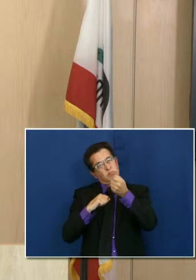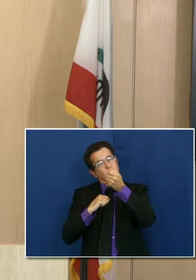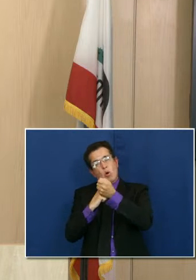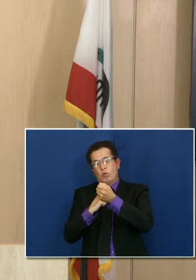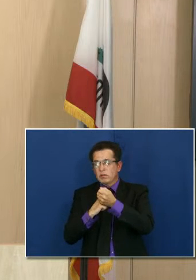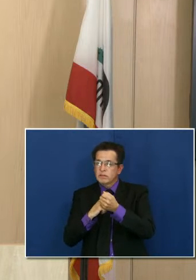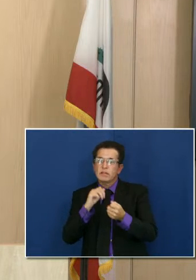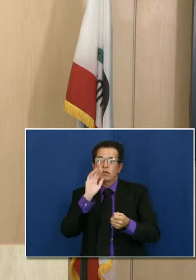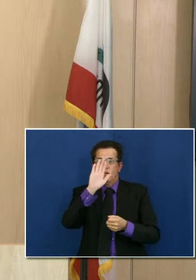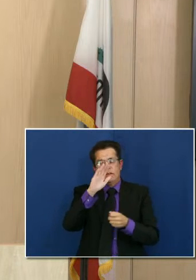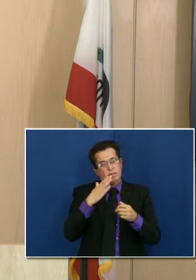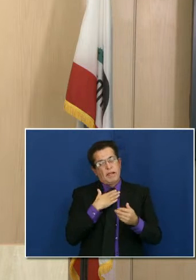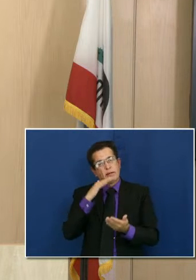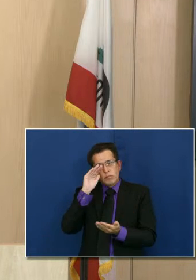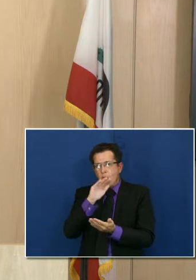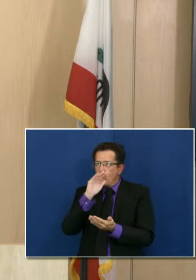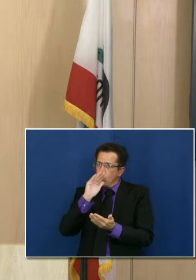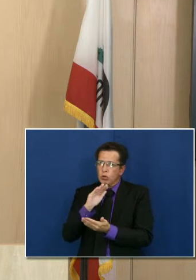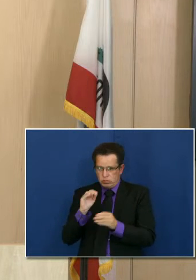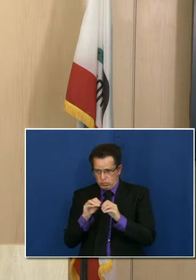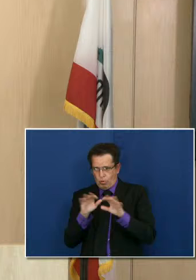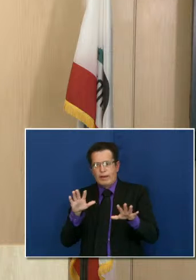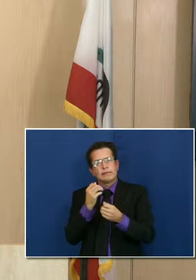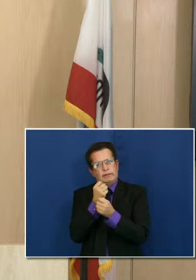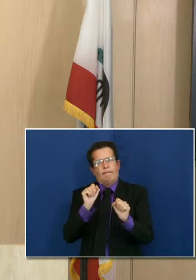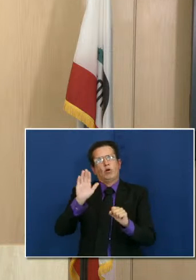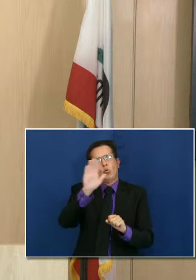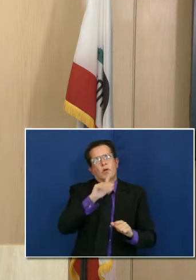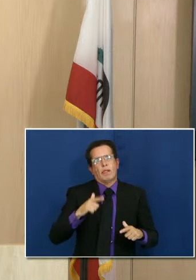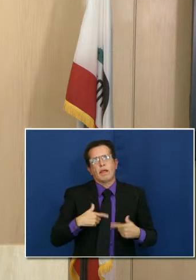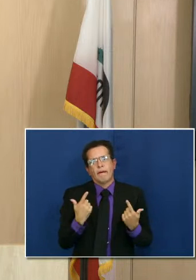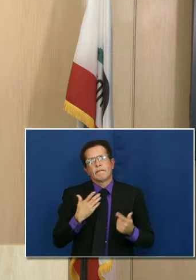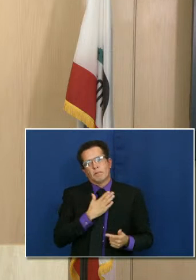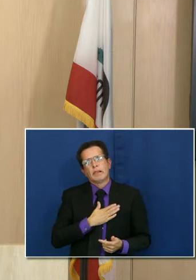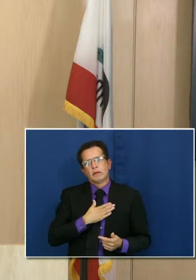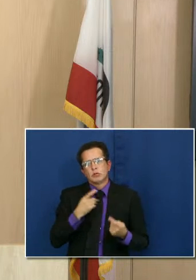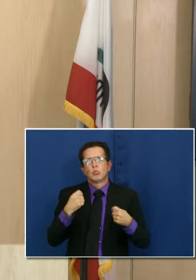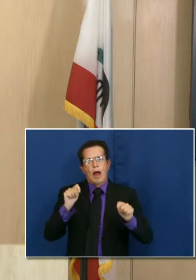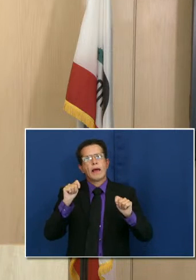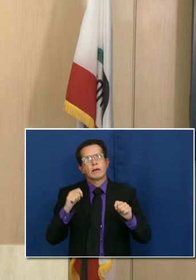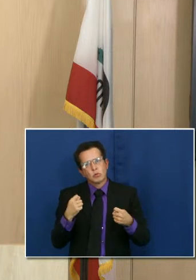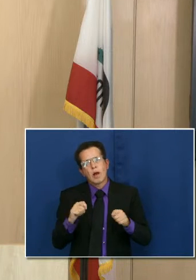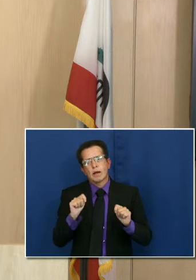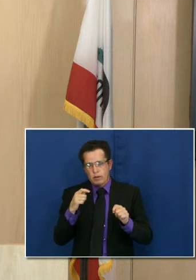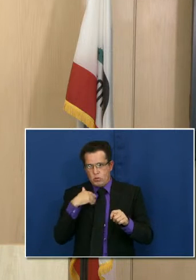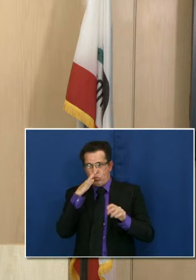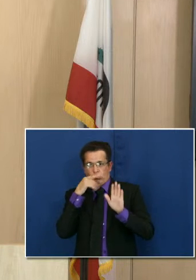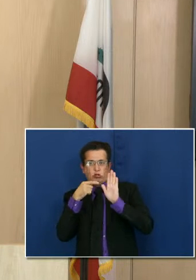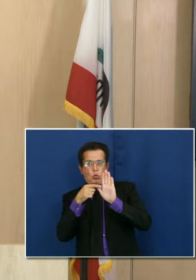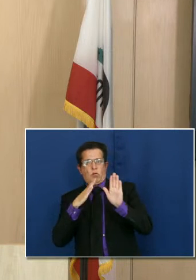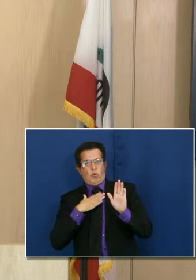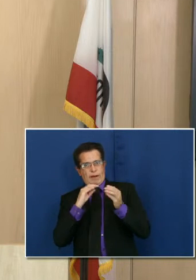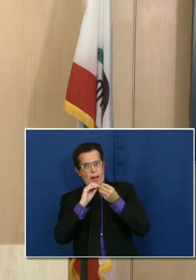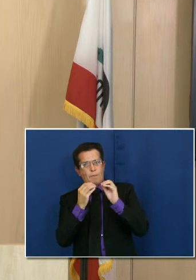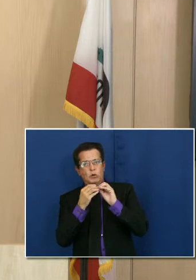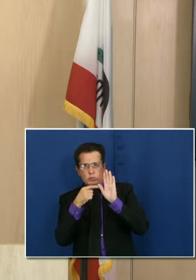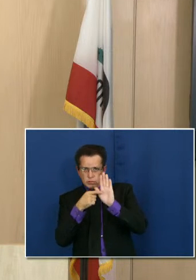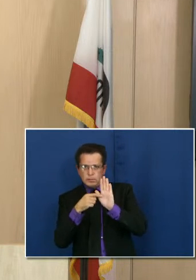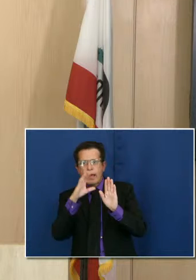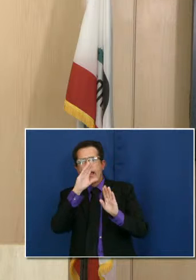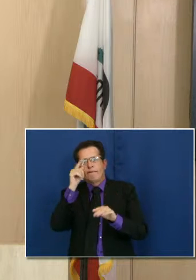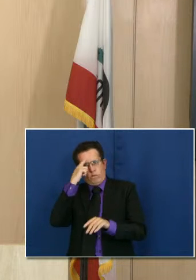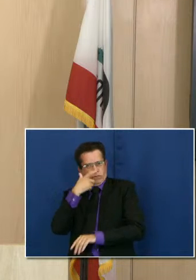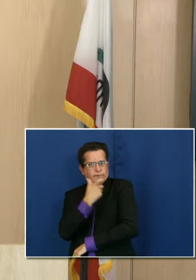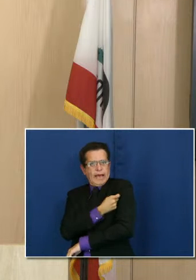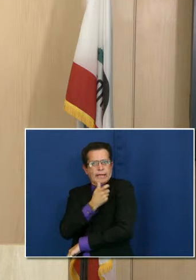us slow the spread and save lives. When I get through the numbers, I will touch briefly on some of our efforts around the vaccine